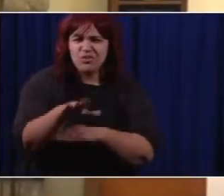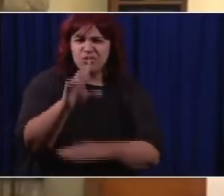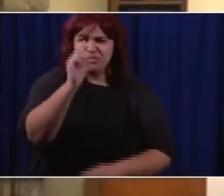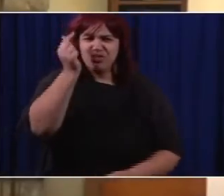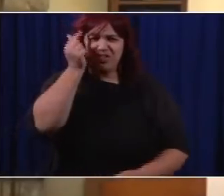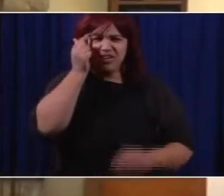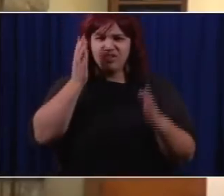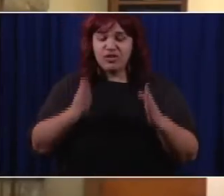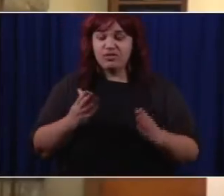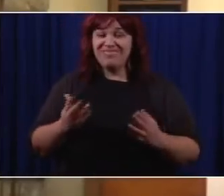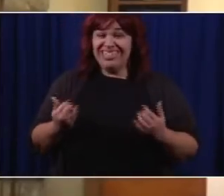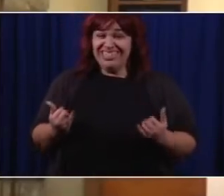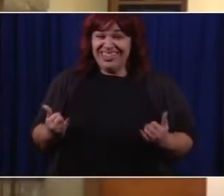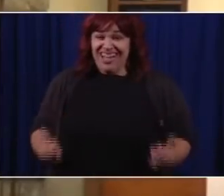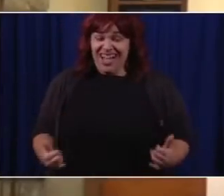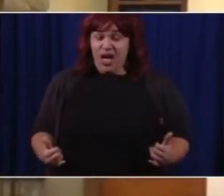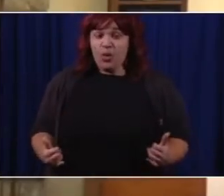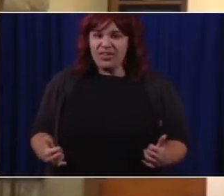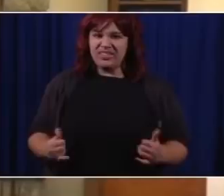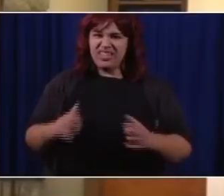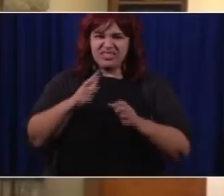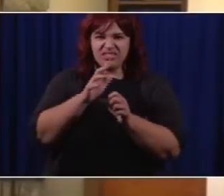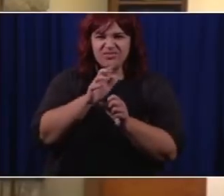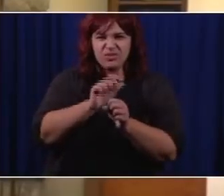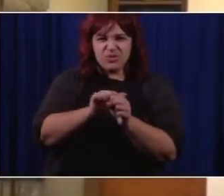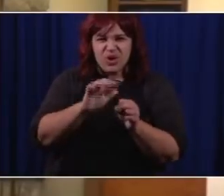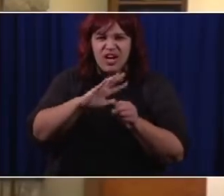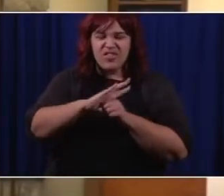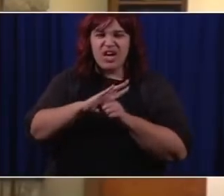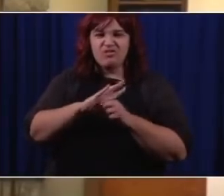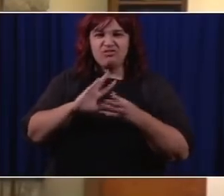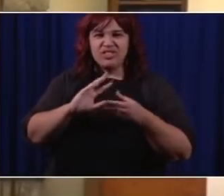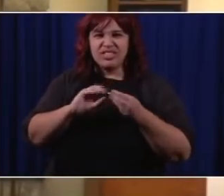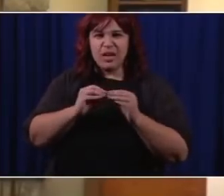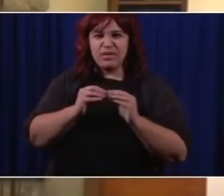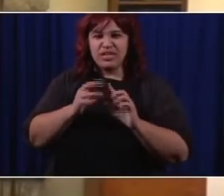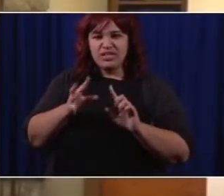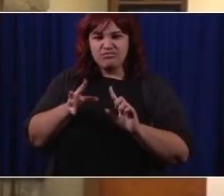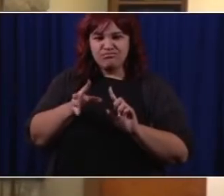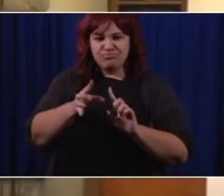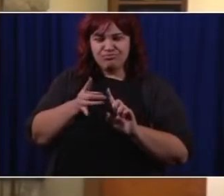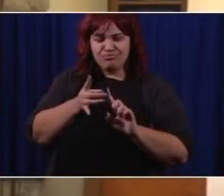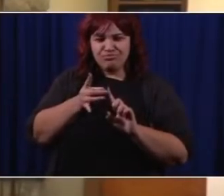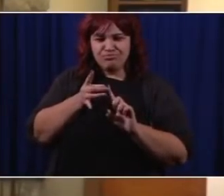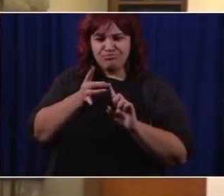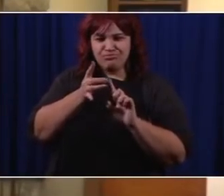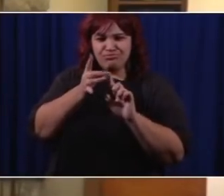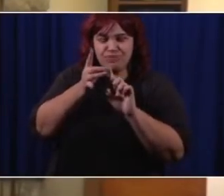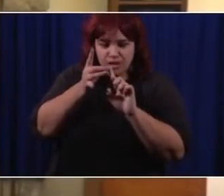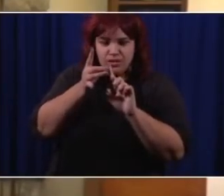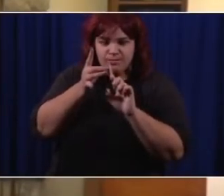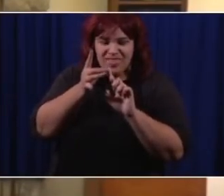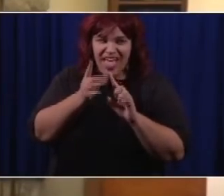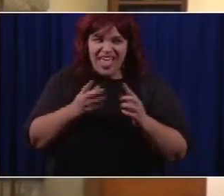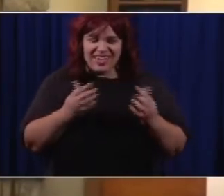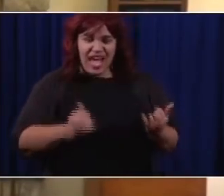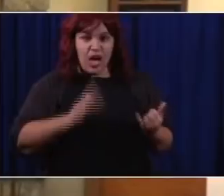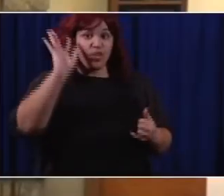this latest surge coming the coronavirus relief fund dollars from the federal government are expiring in the next several